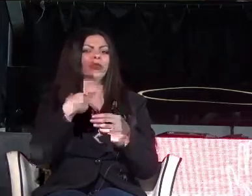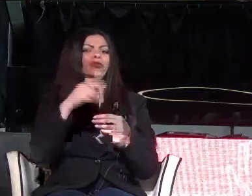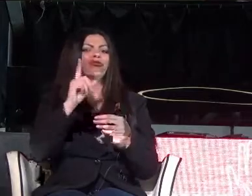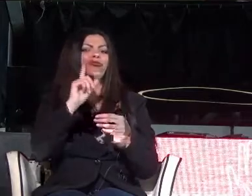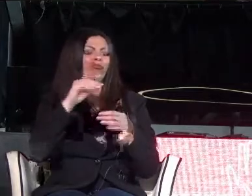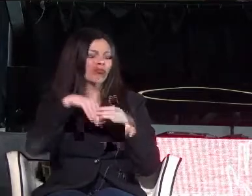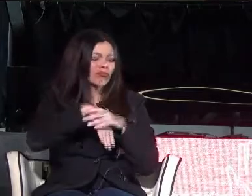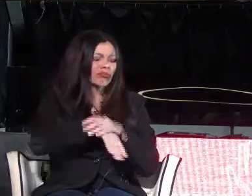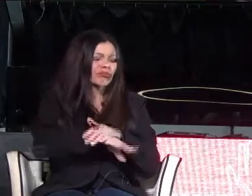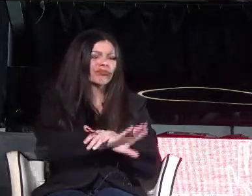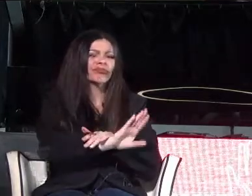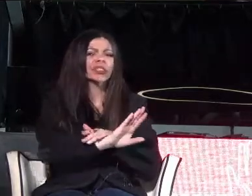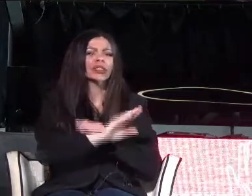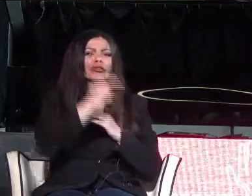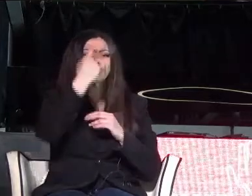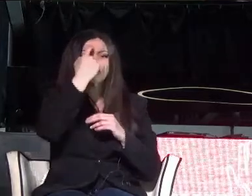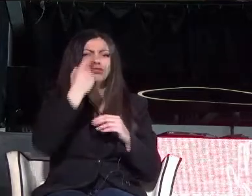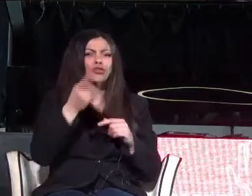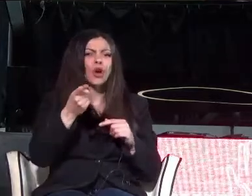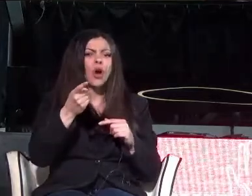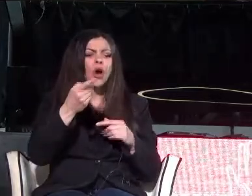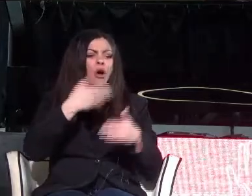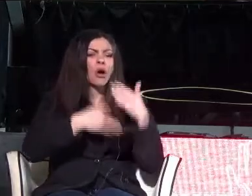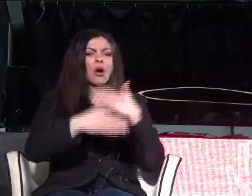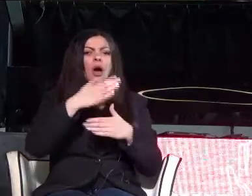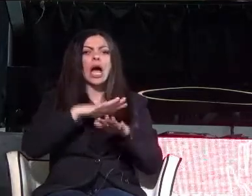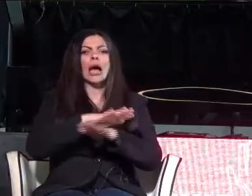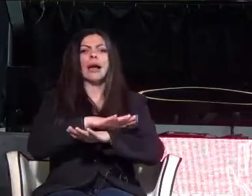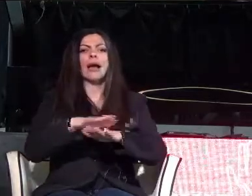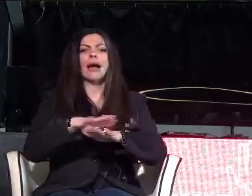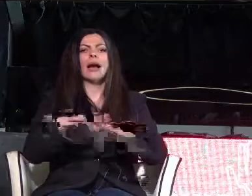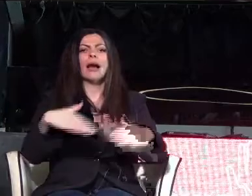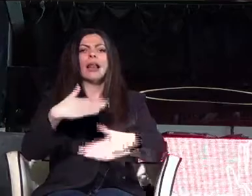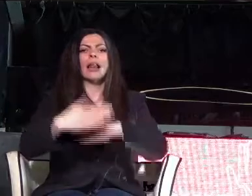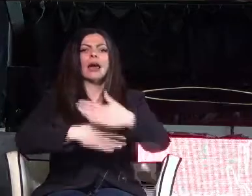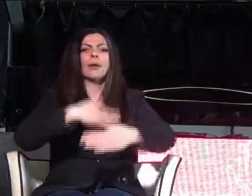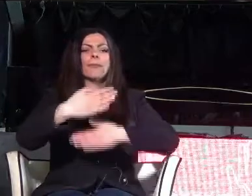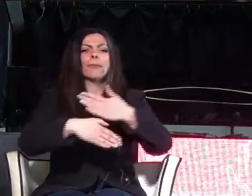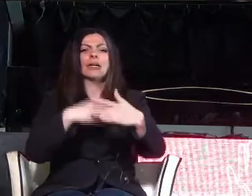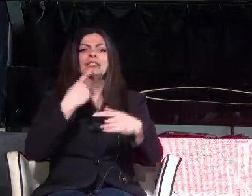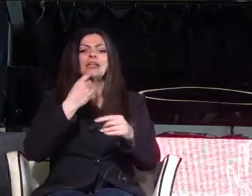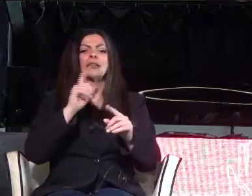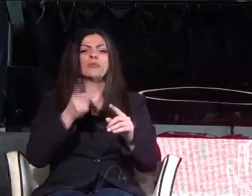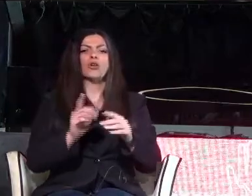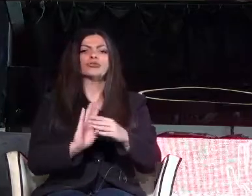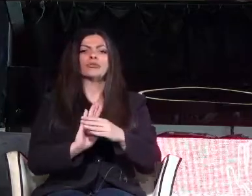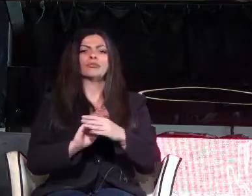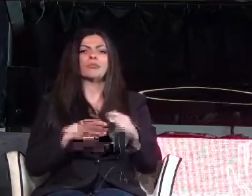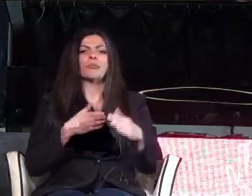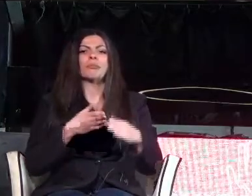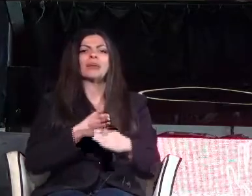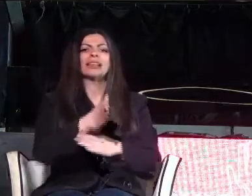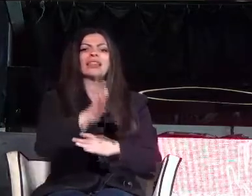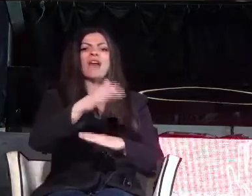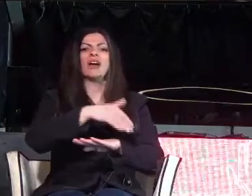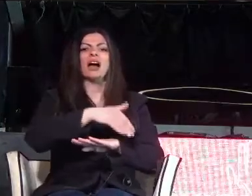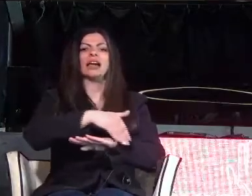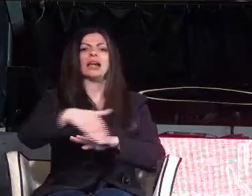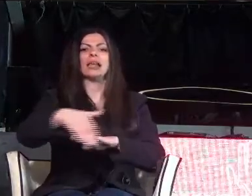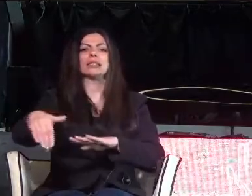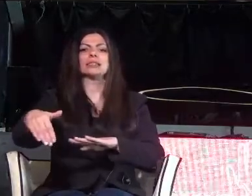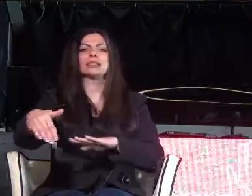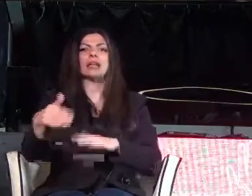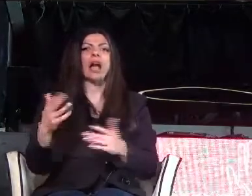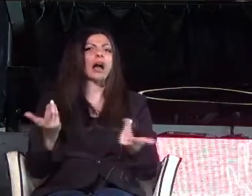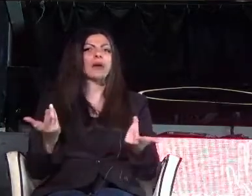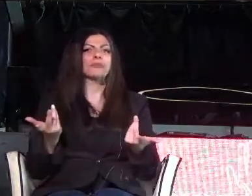carpet, died of suffocation. Who killed him? His Turkish mother, or rather his Bulgarian named